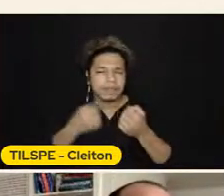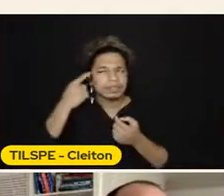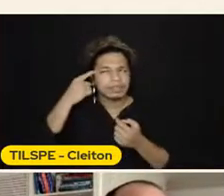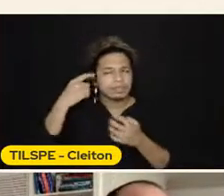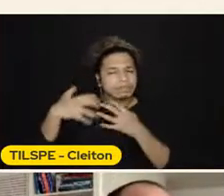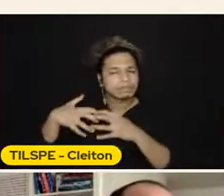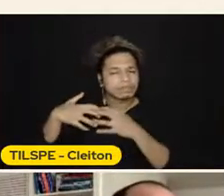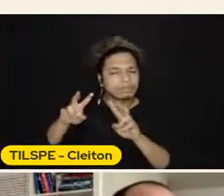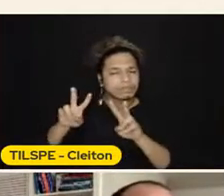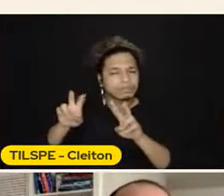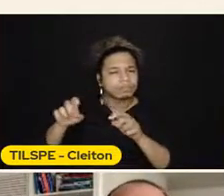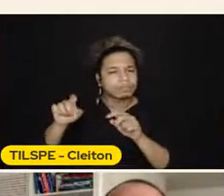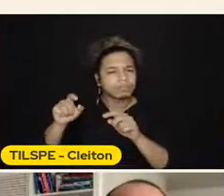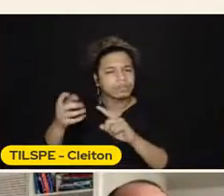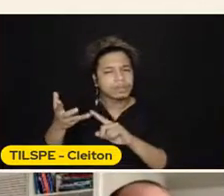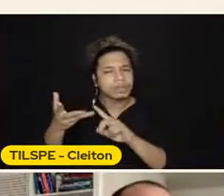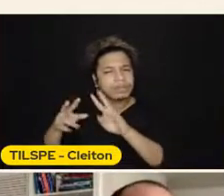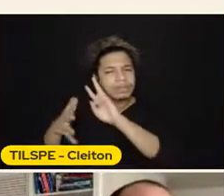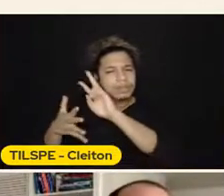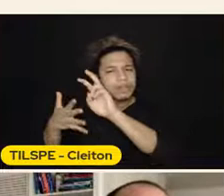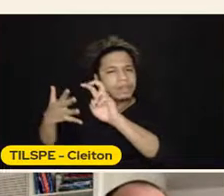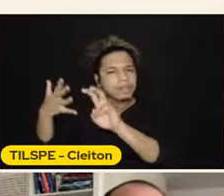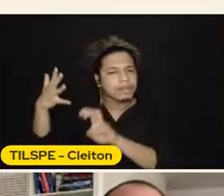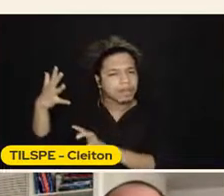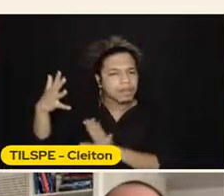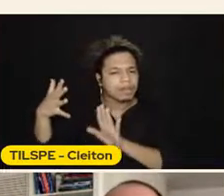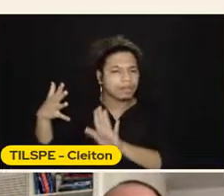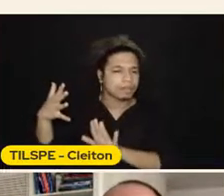cannot deny that there are elements of